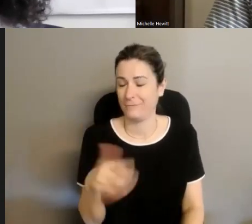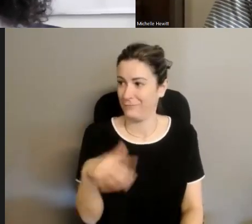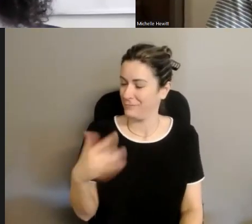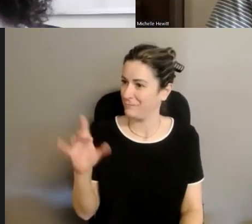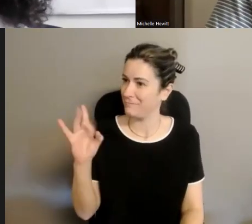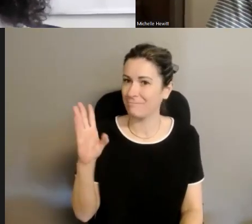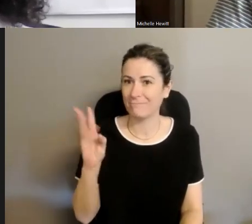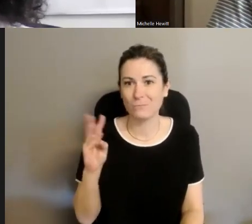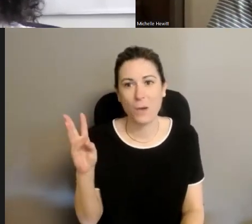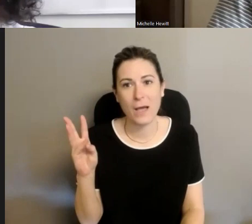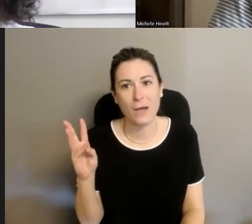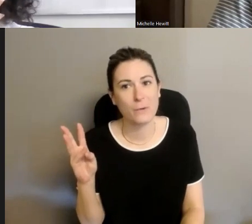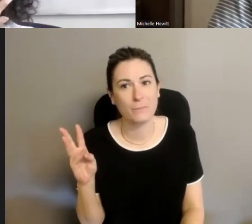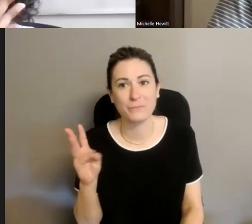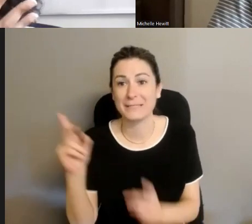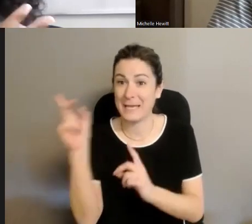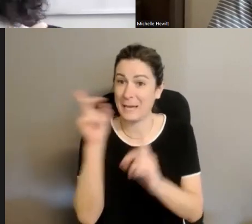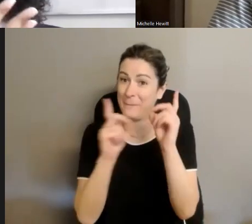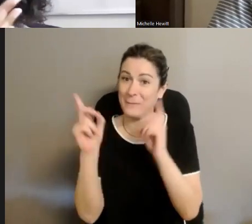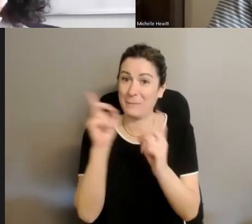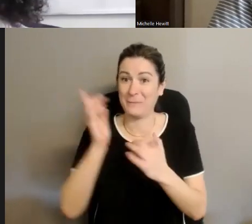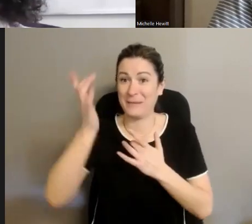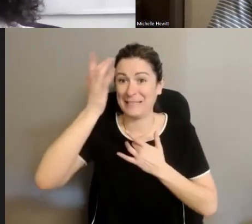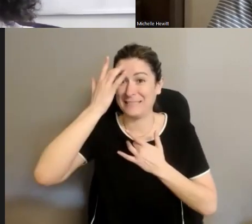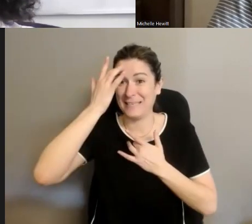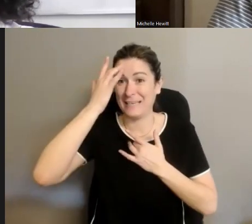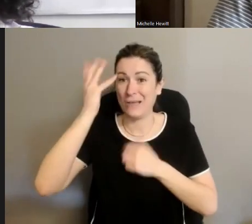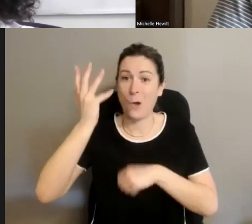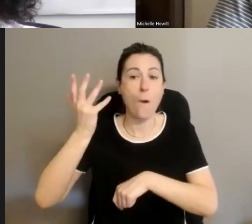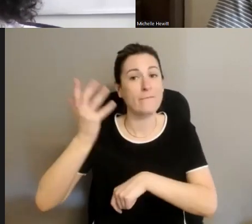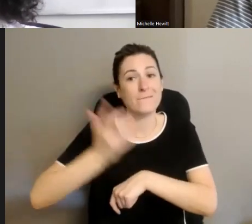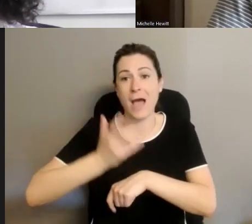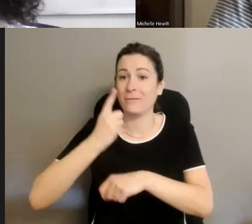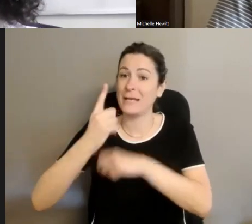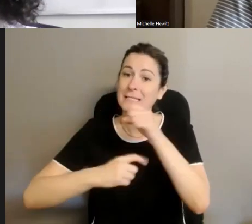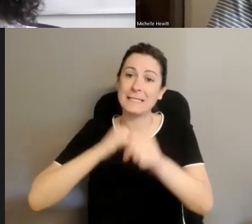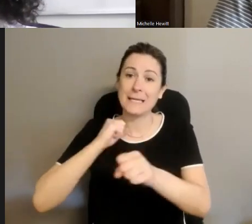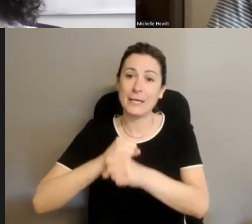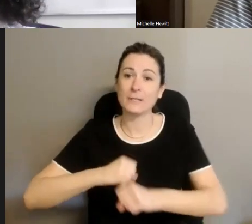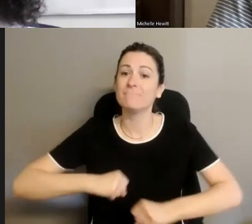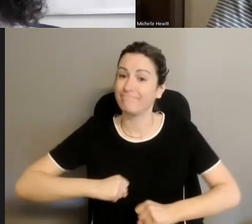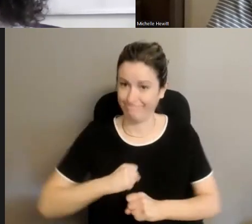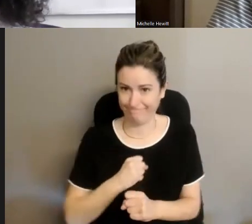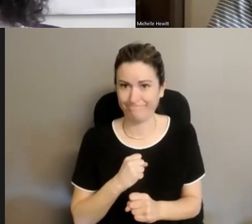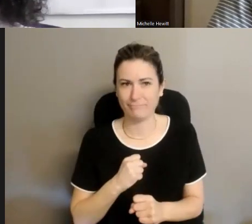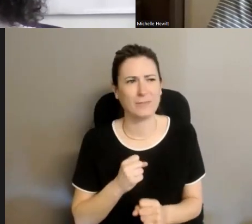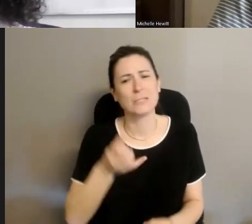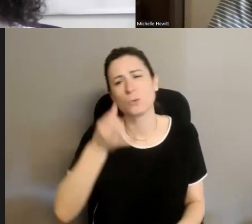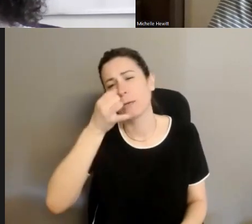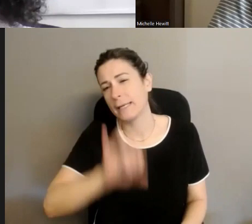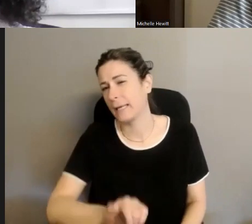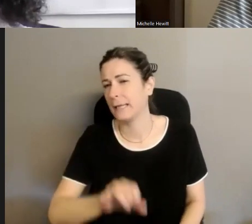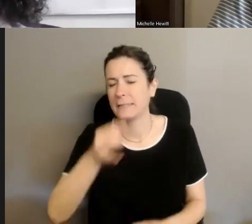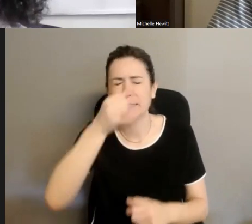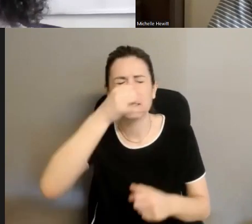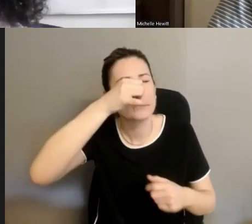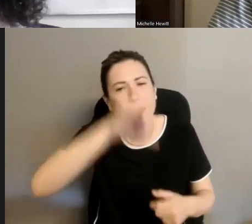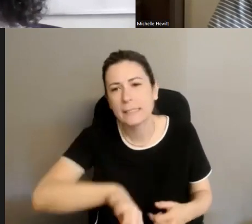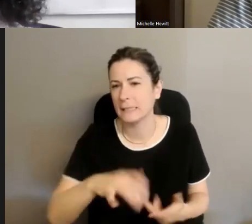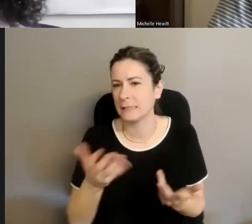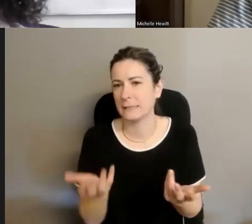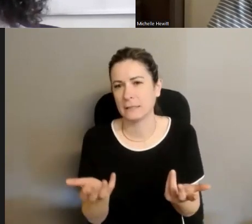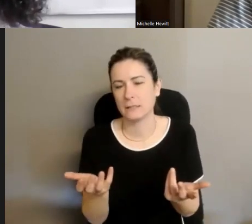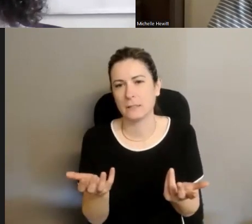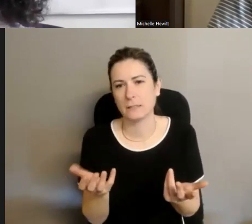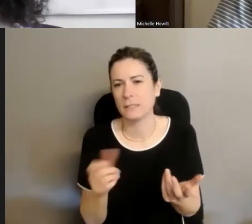people's likelihood of being sick is just only 5 days a year is ridiculous. So we need to